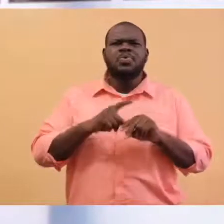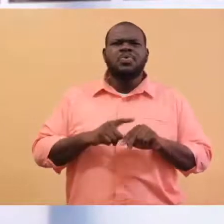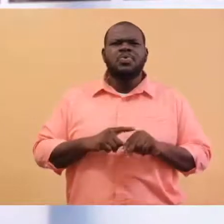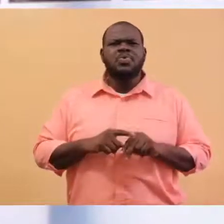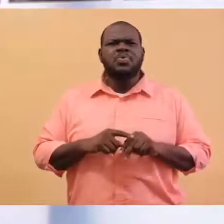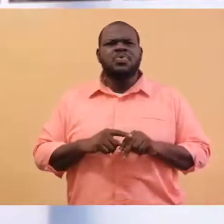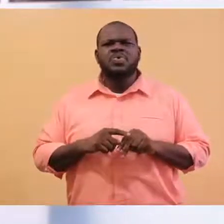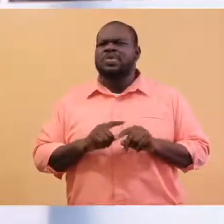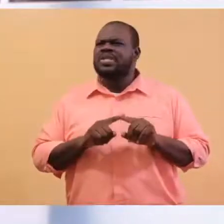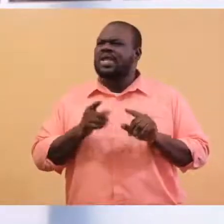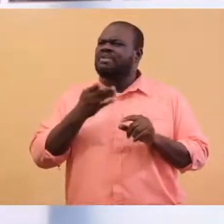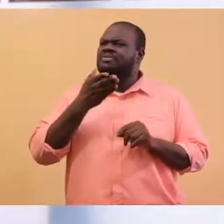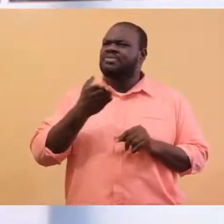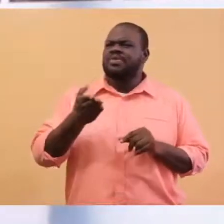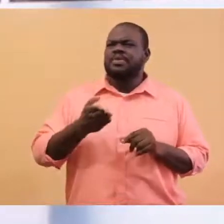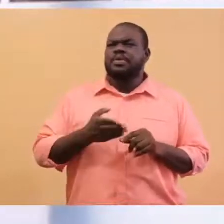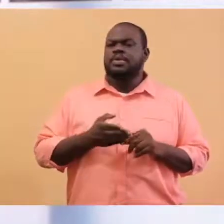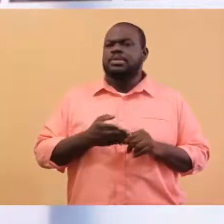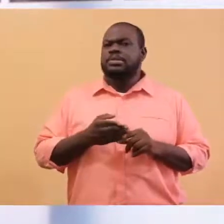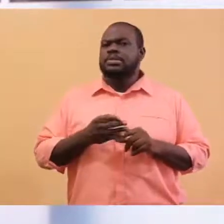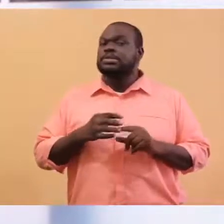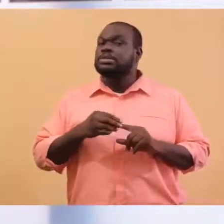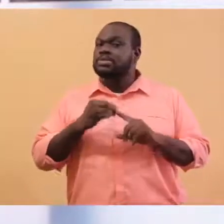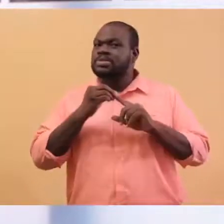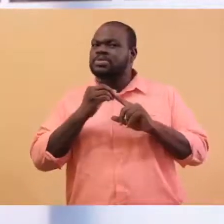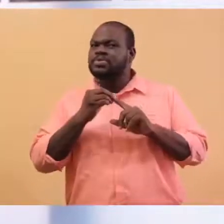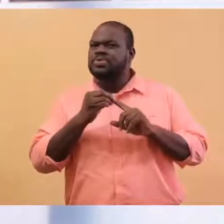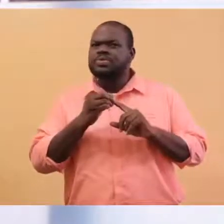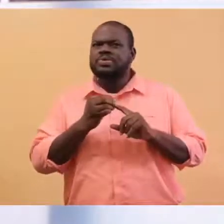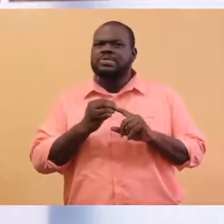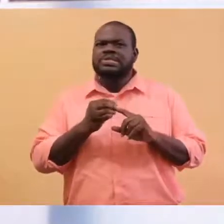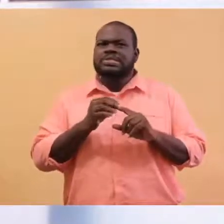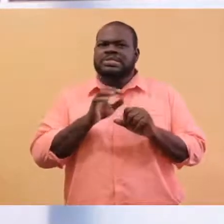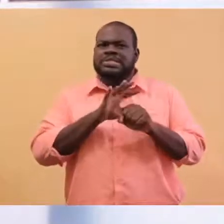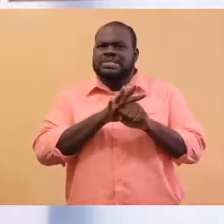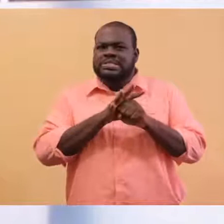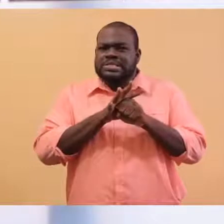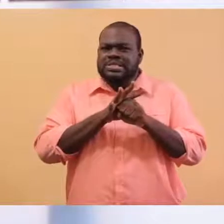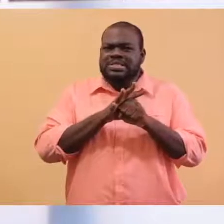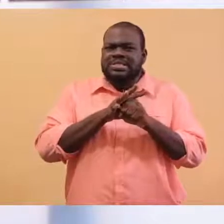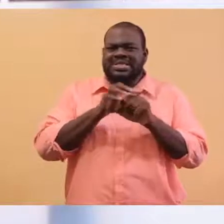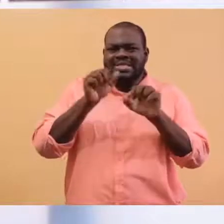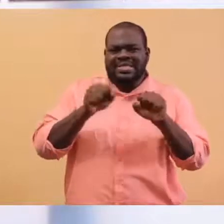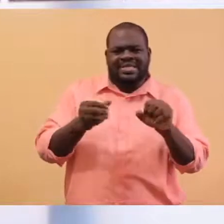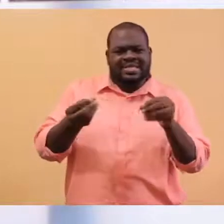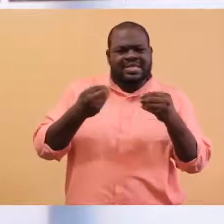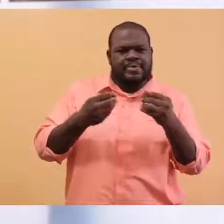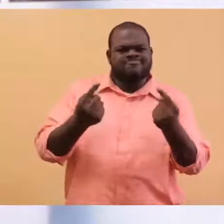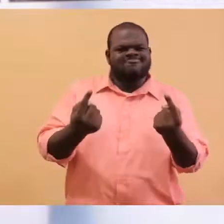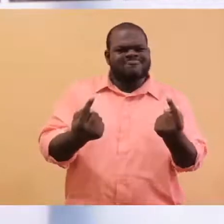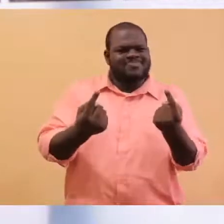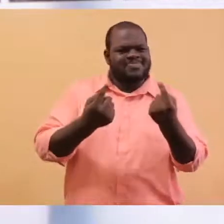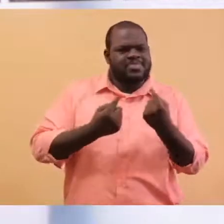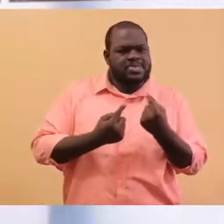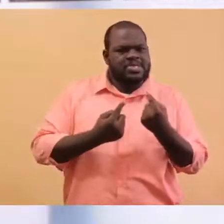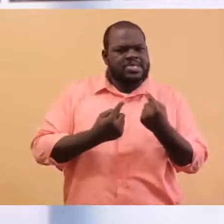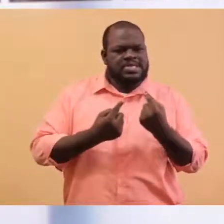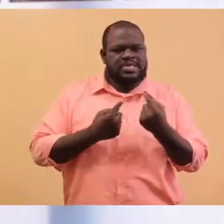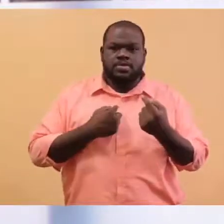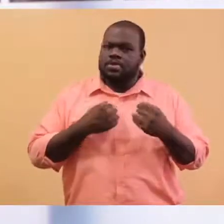communities, especially those from high-risk areas that may be trying to sneak into the community without the